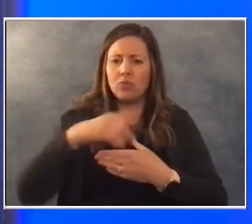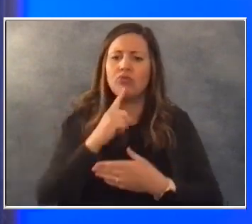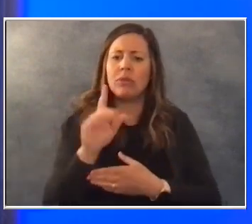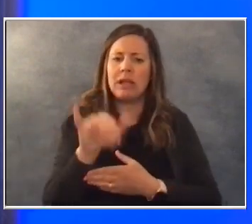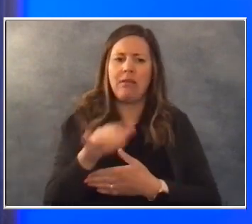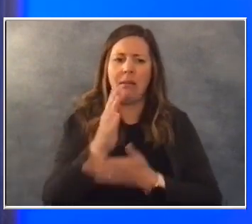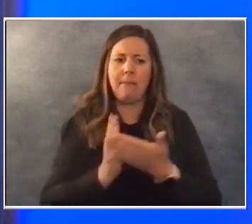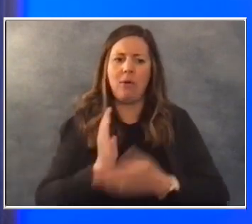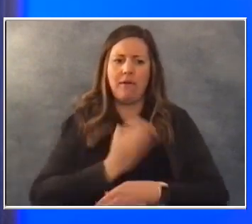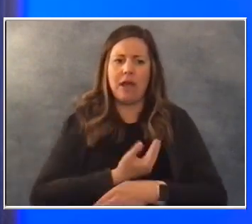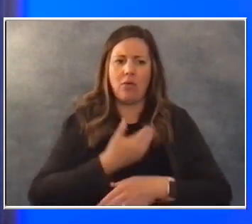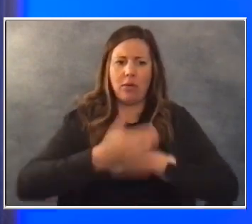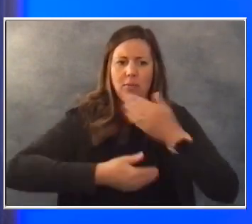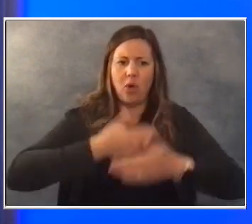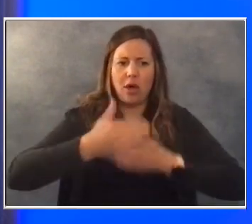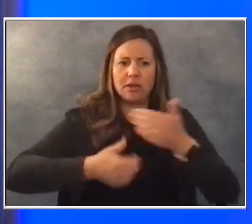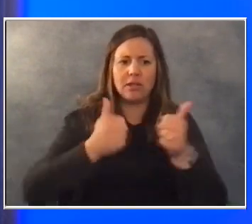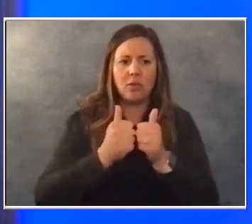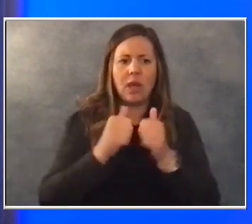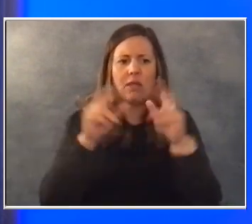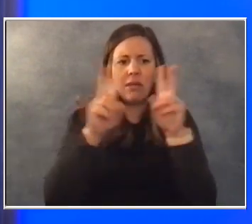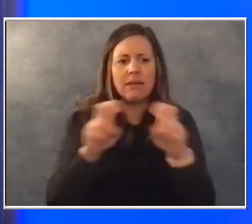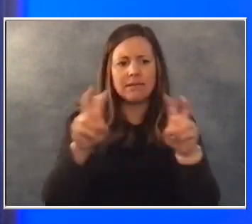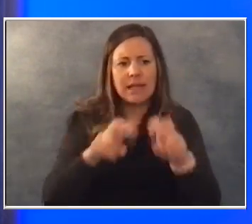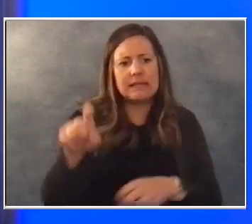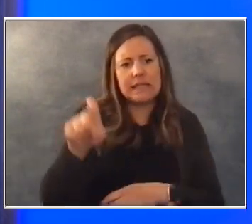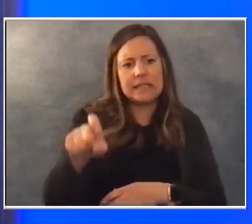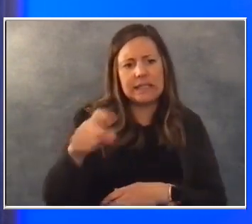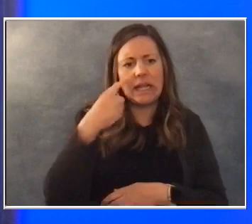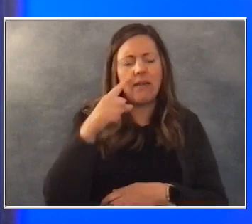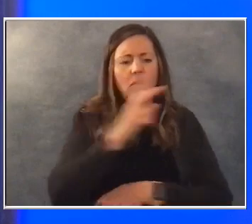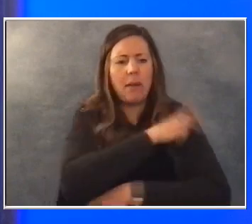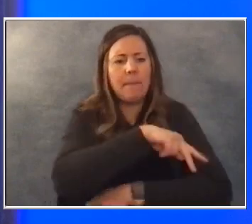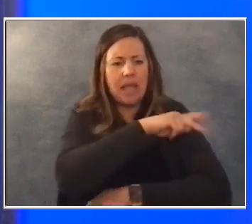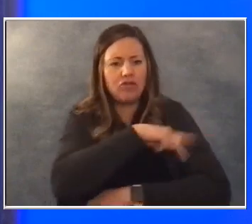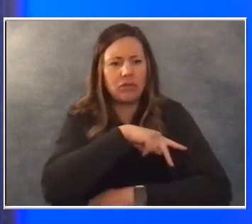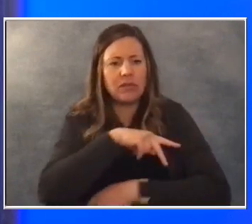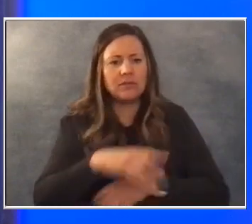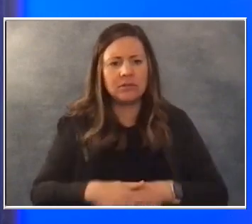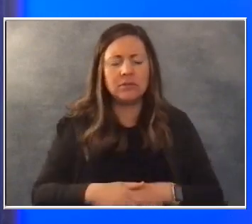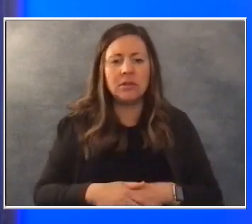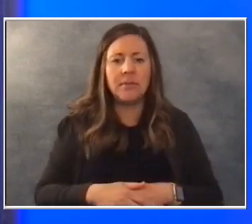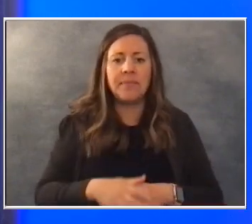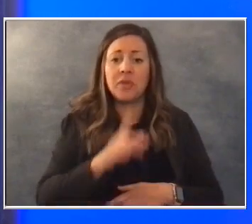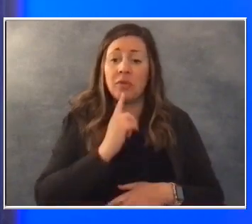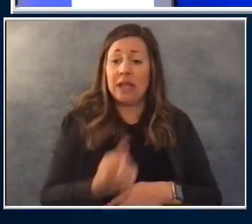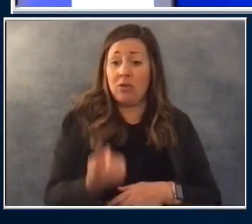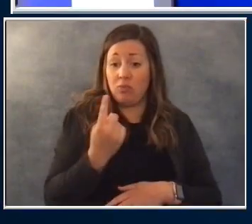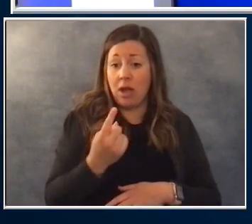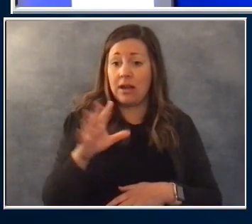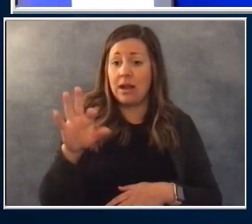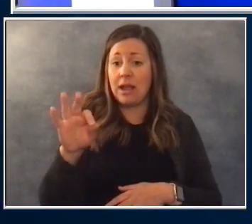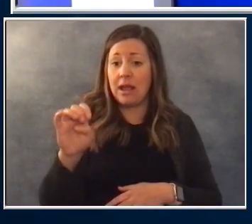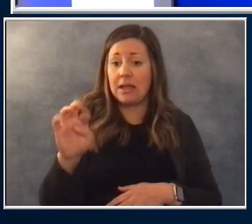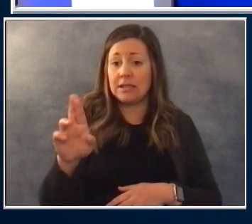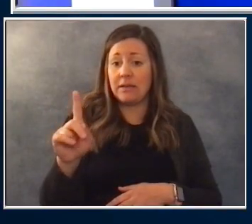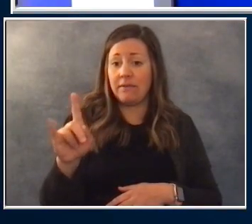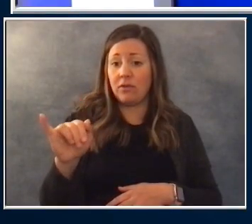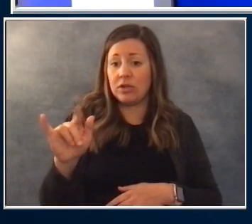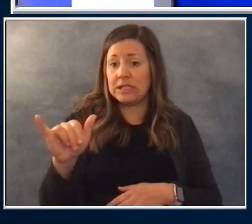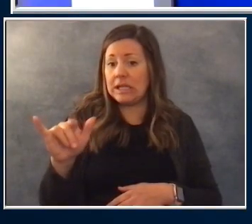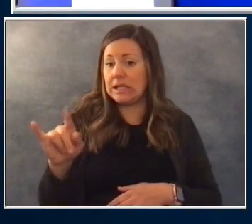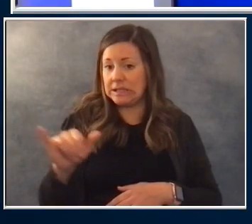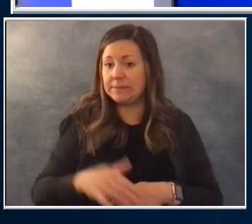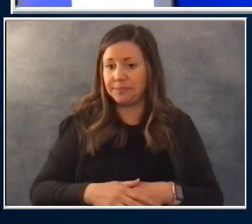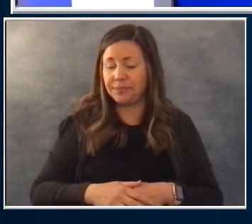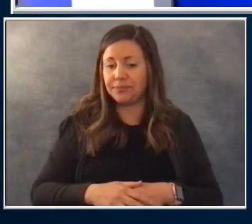process in terms of assessing the needs for our patients comprehensively, and one of them happens to be fertility. So during Beth's treatment, the COVID-19